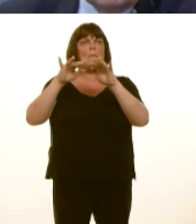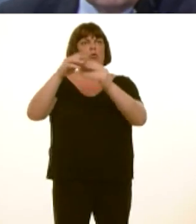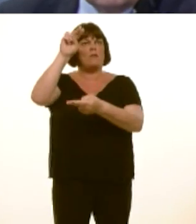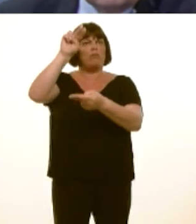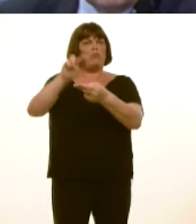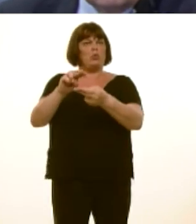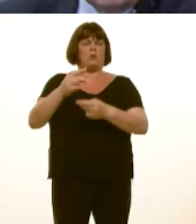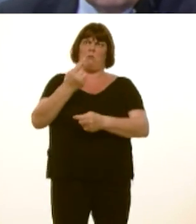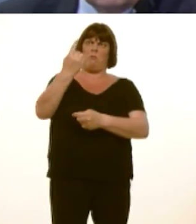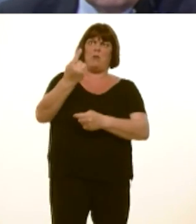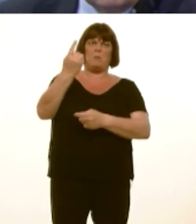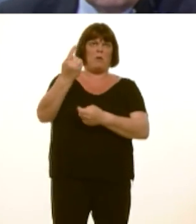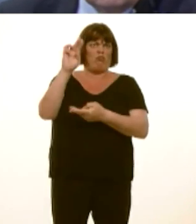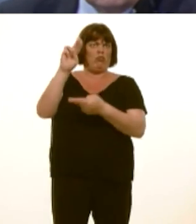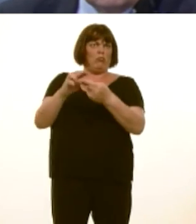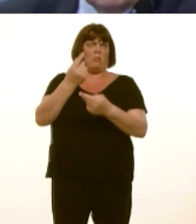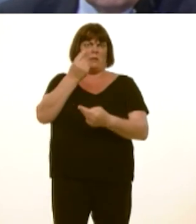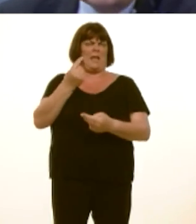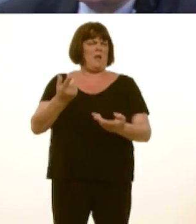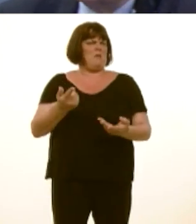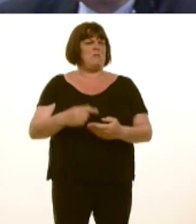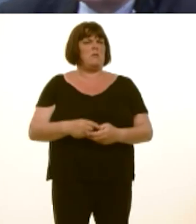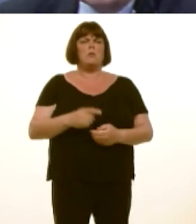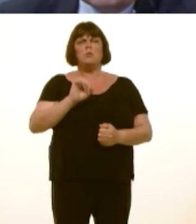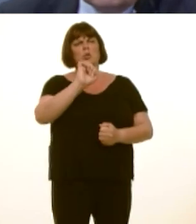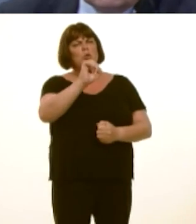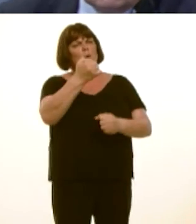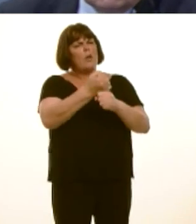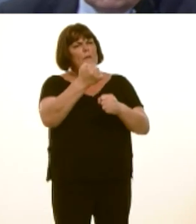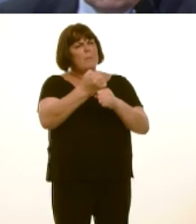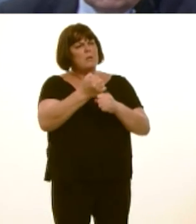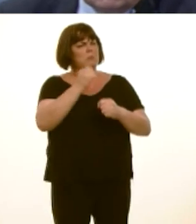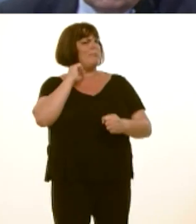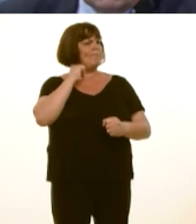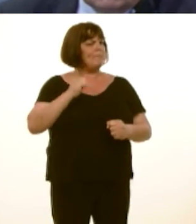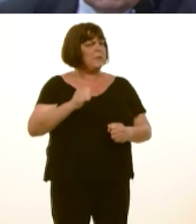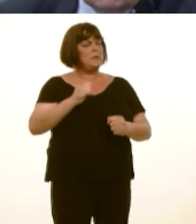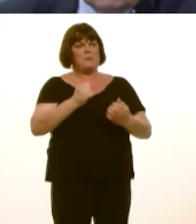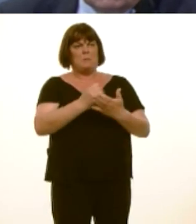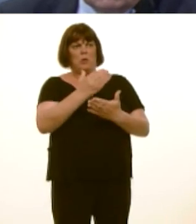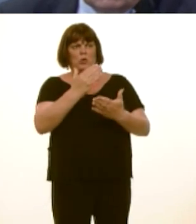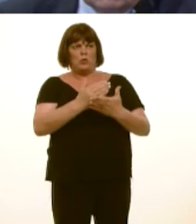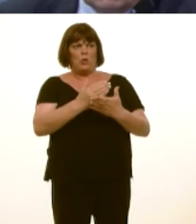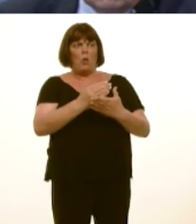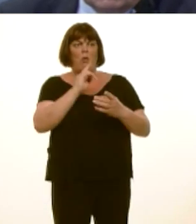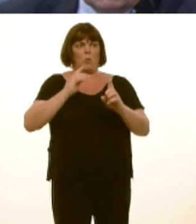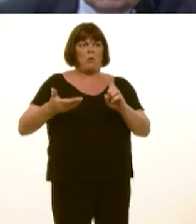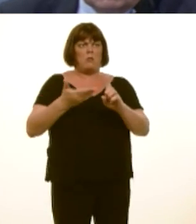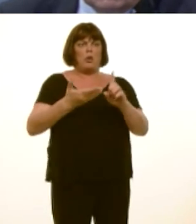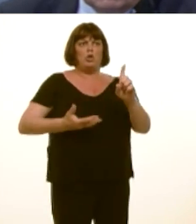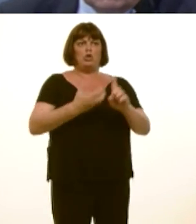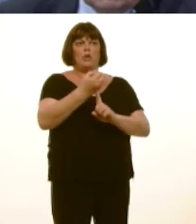to reduce their emissions too. Does your government remain committed to delivering on the